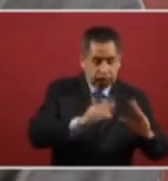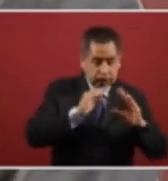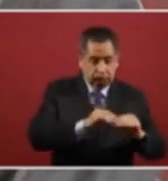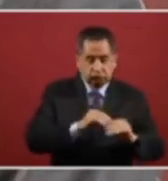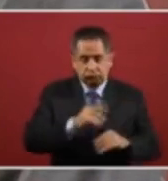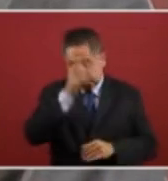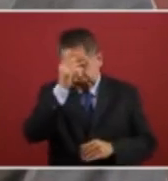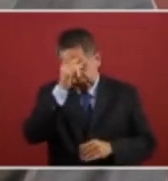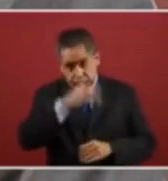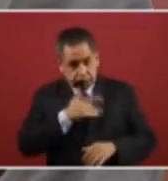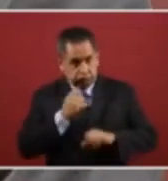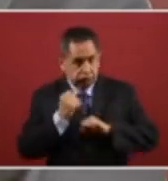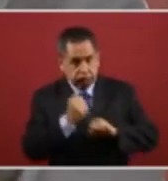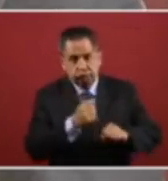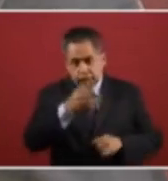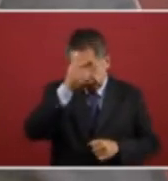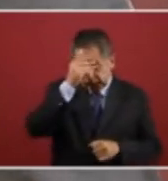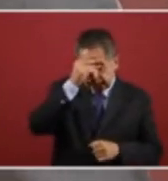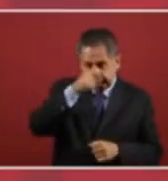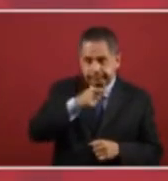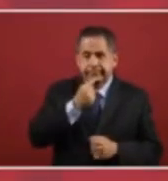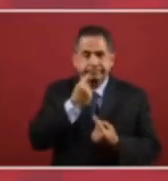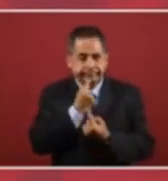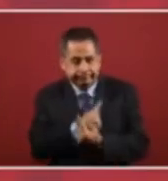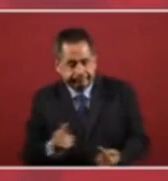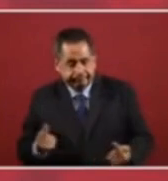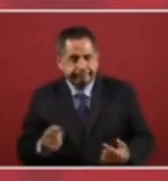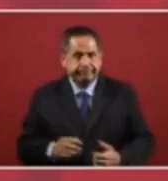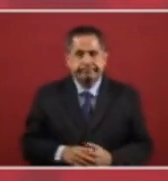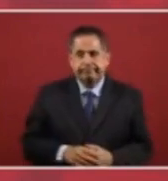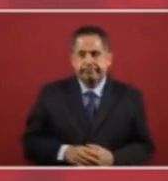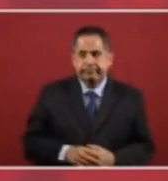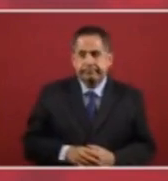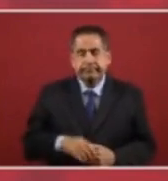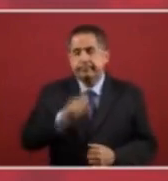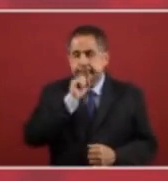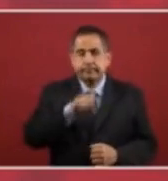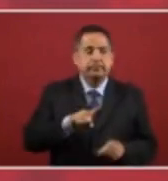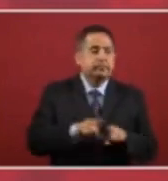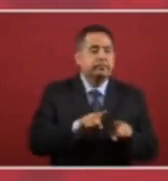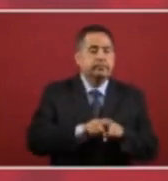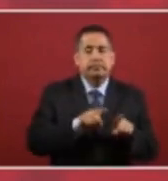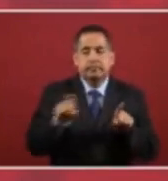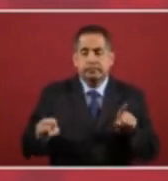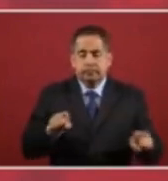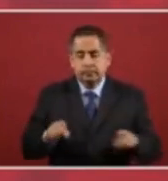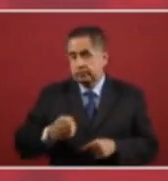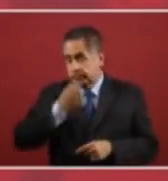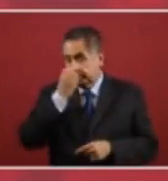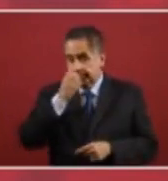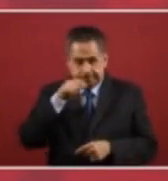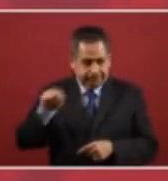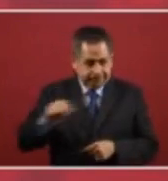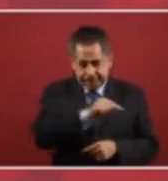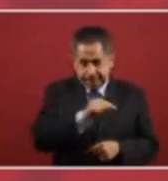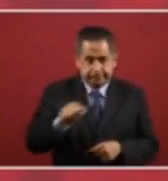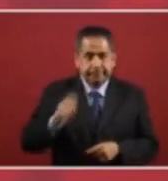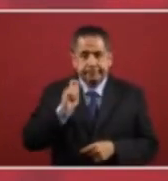stadiums and the academies for youth. And at the same time,